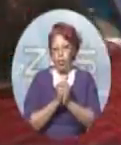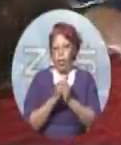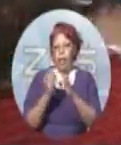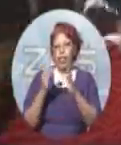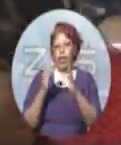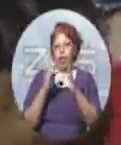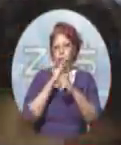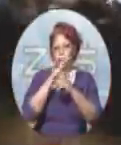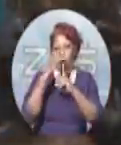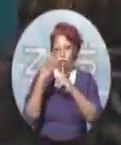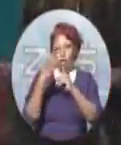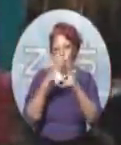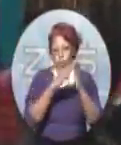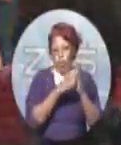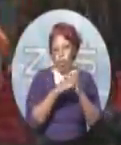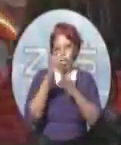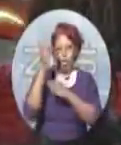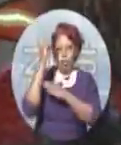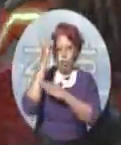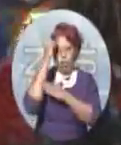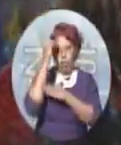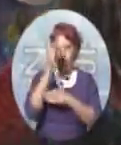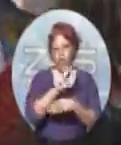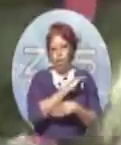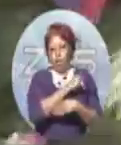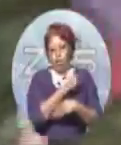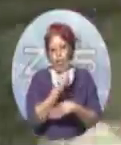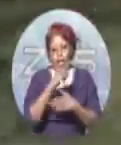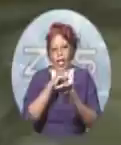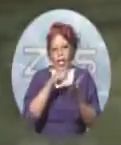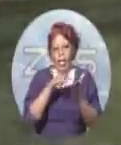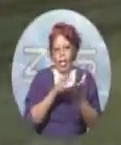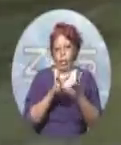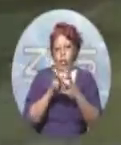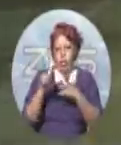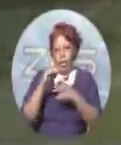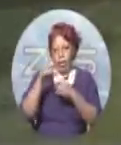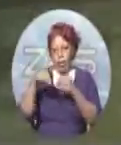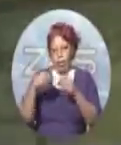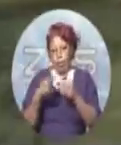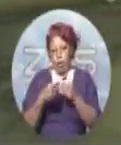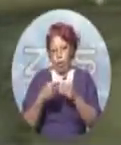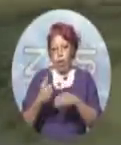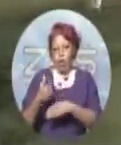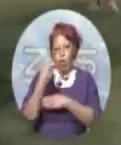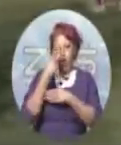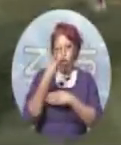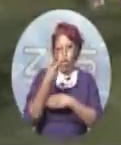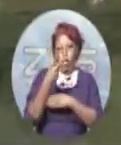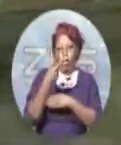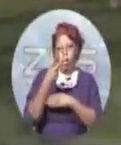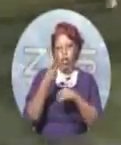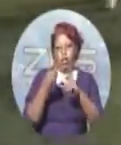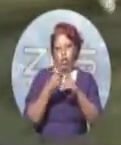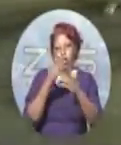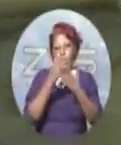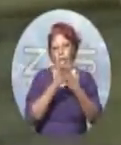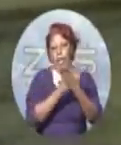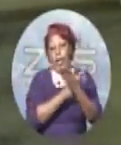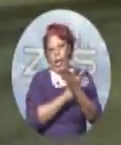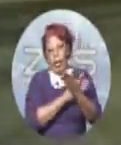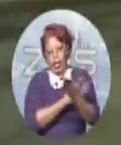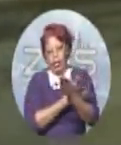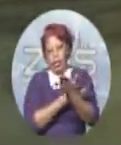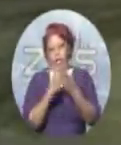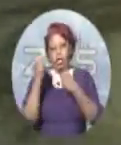Community Organization, Demetrius Johnson, says this parade came about as officials looked to enhance the Junkanoo